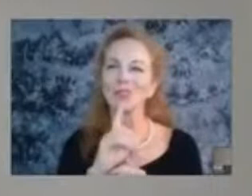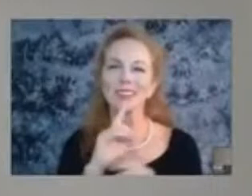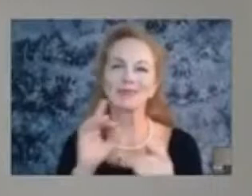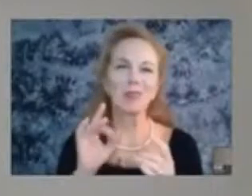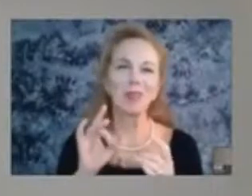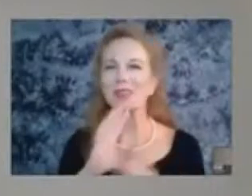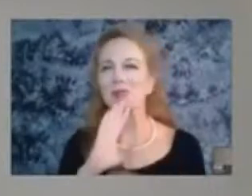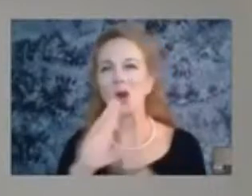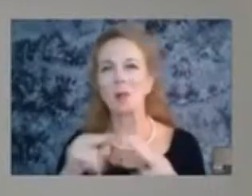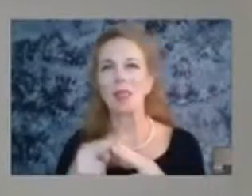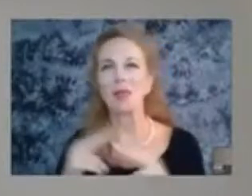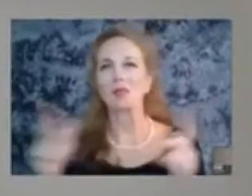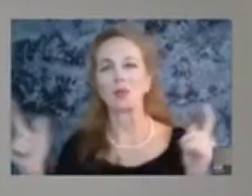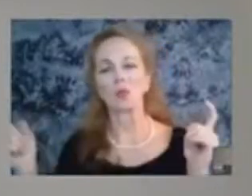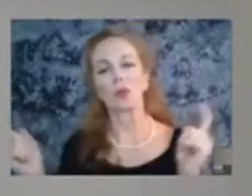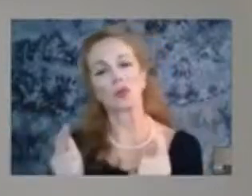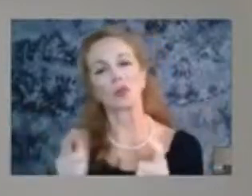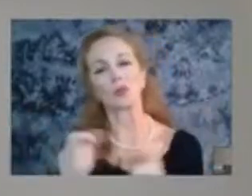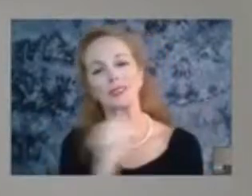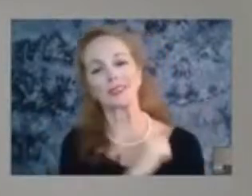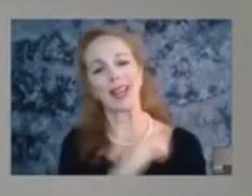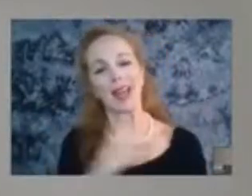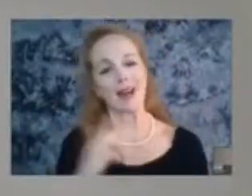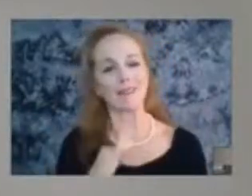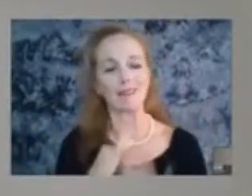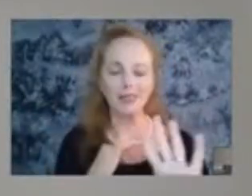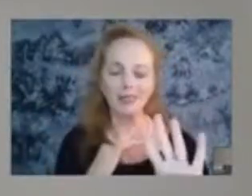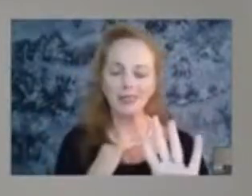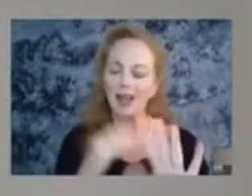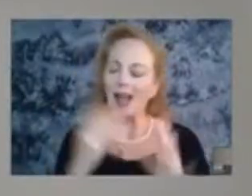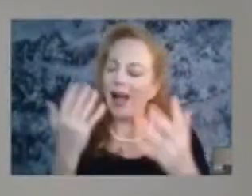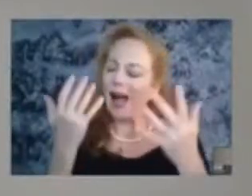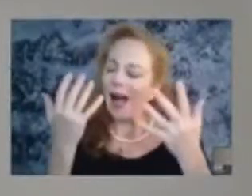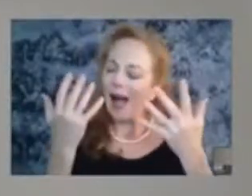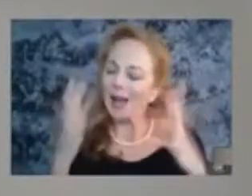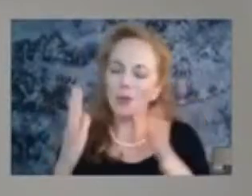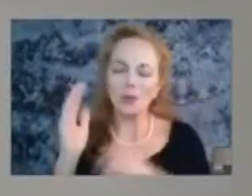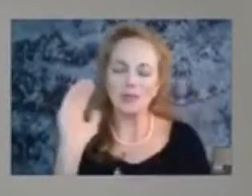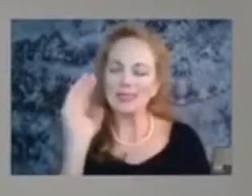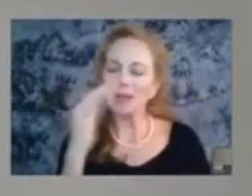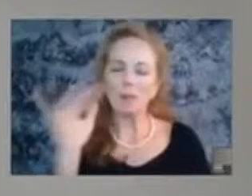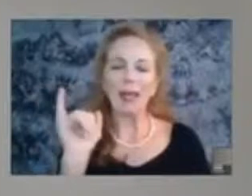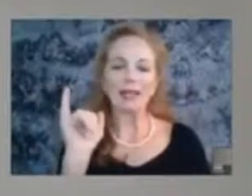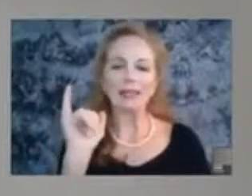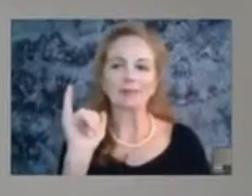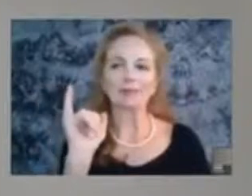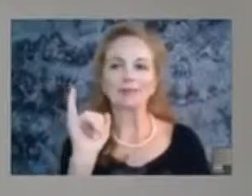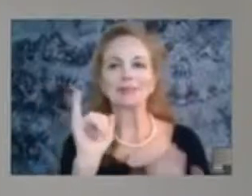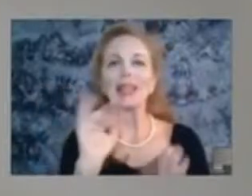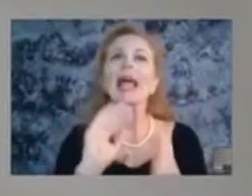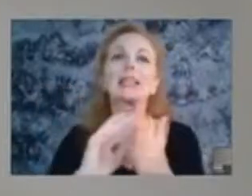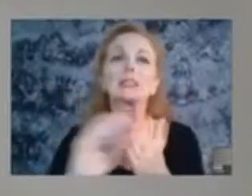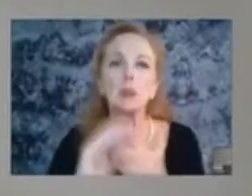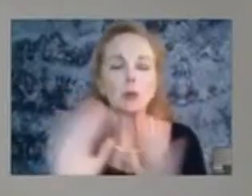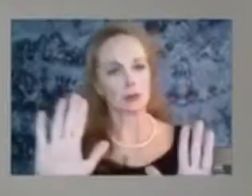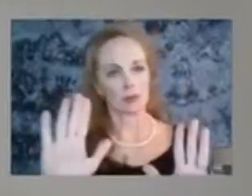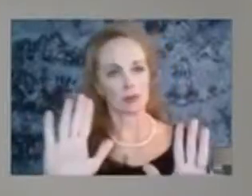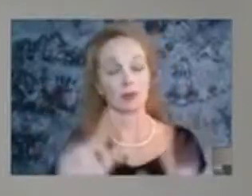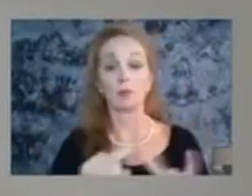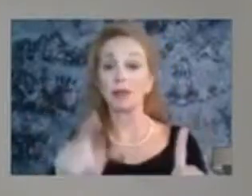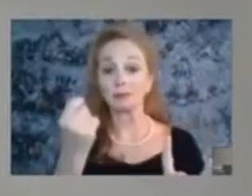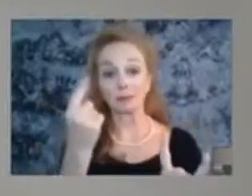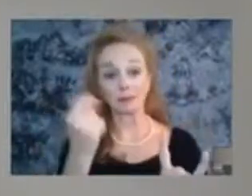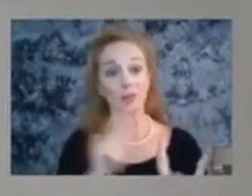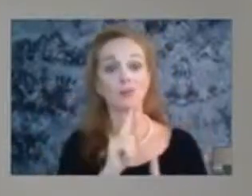have reduced staffing too much, because I don't want it to seen as an excuse. But the reality is right now, out of